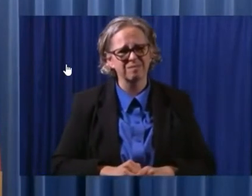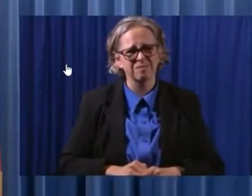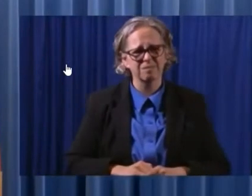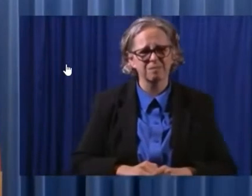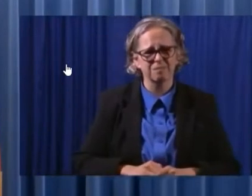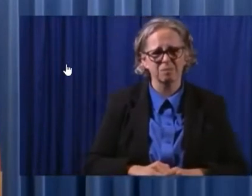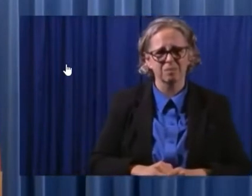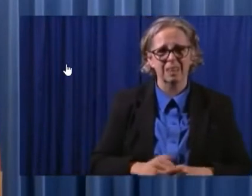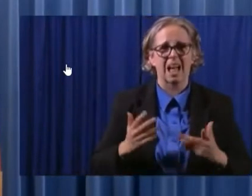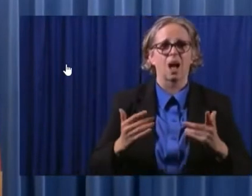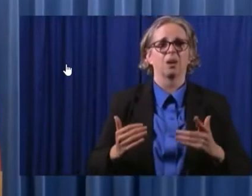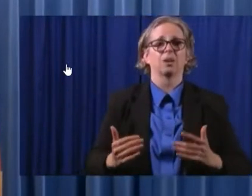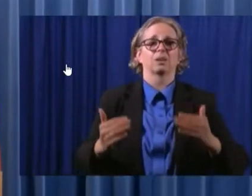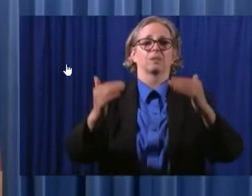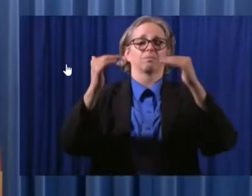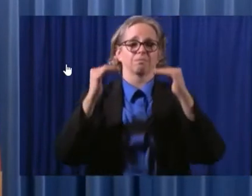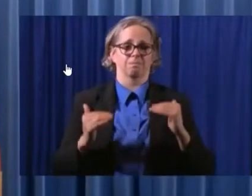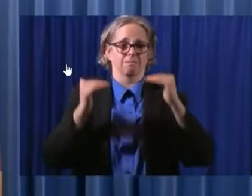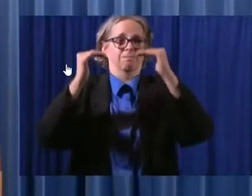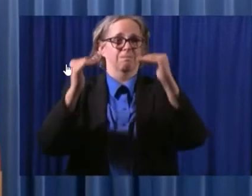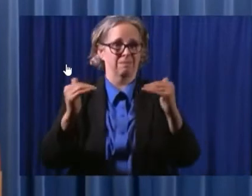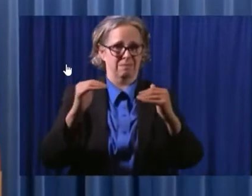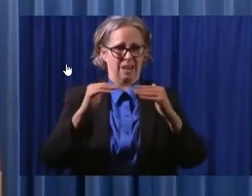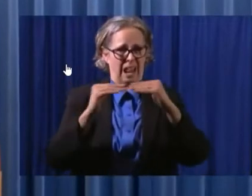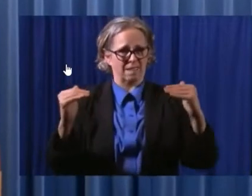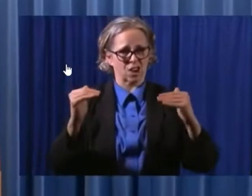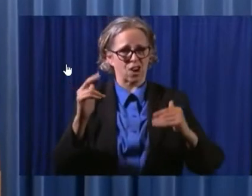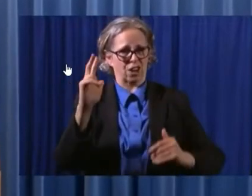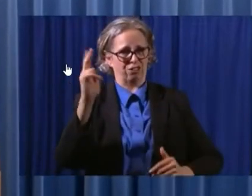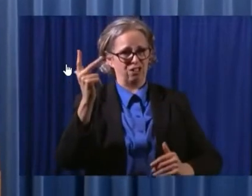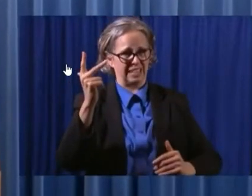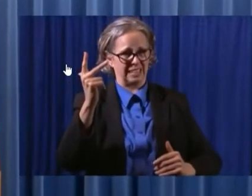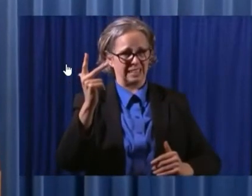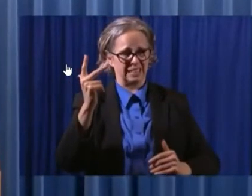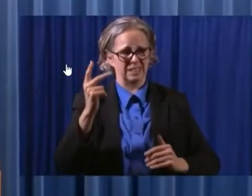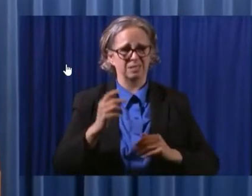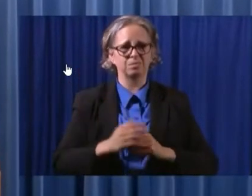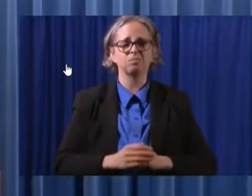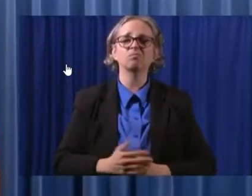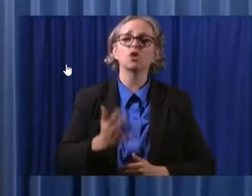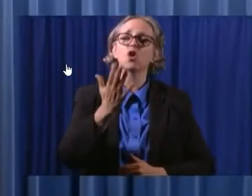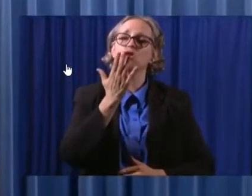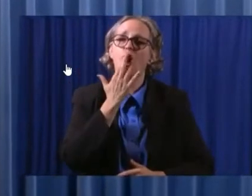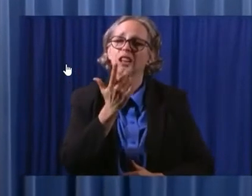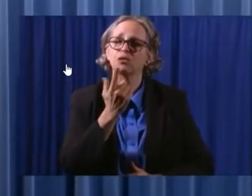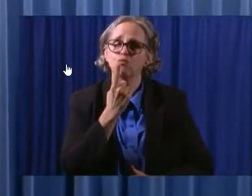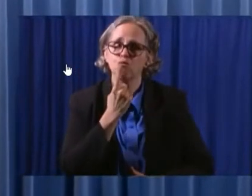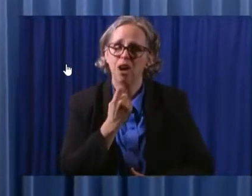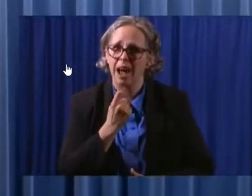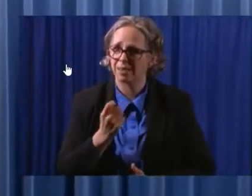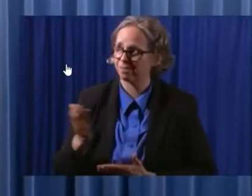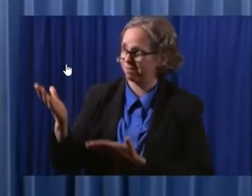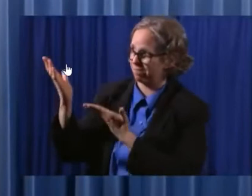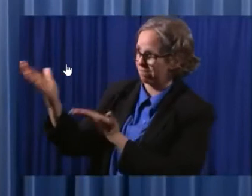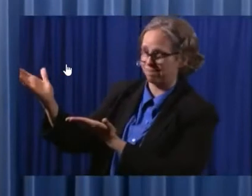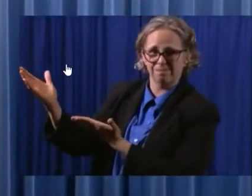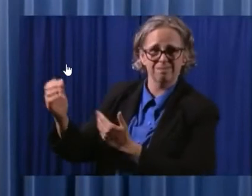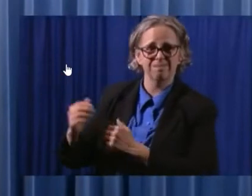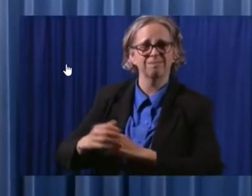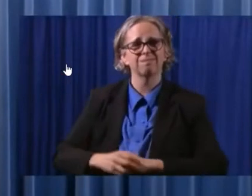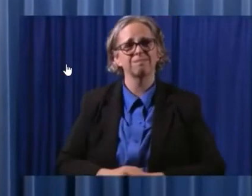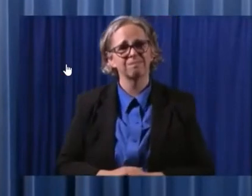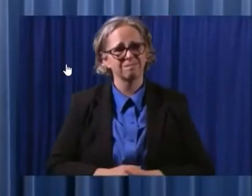now to level 3, identified as red. This is red on the map.